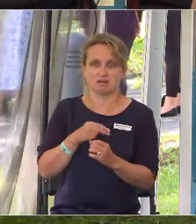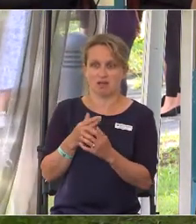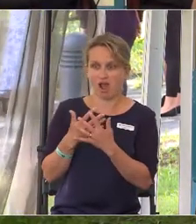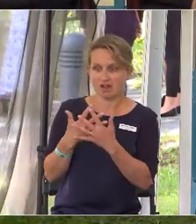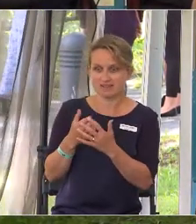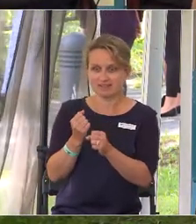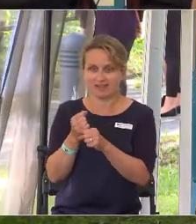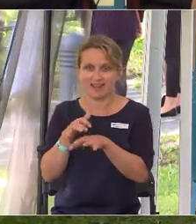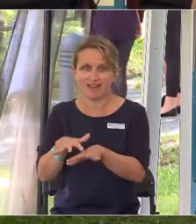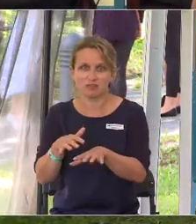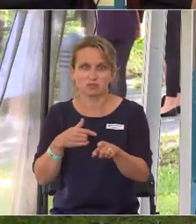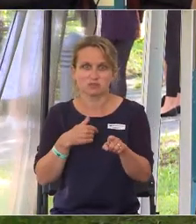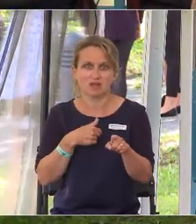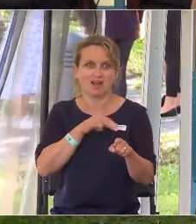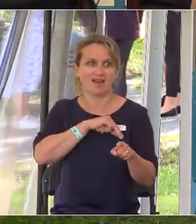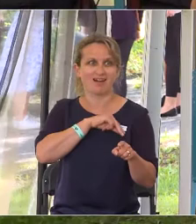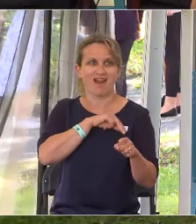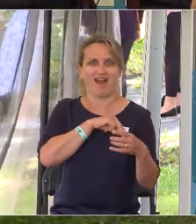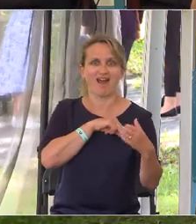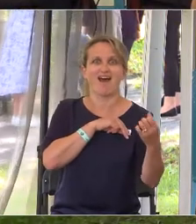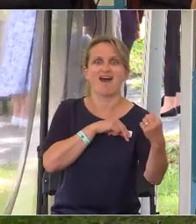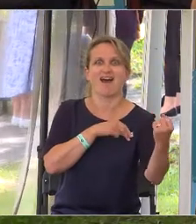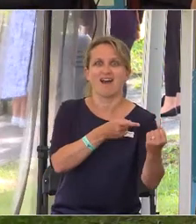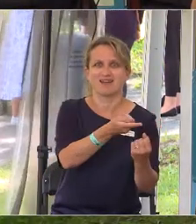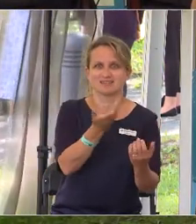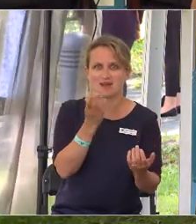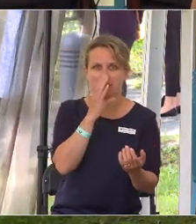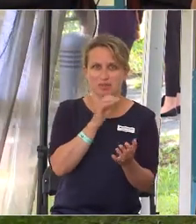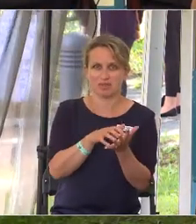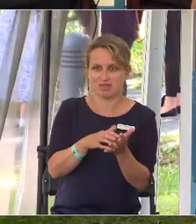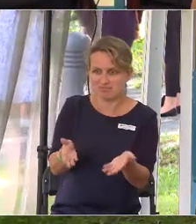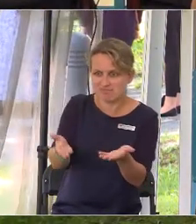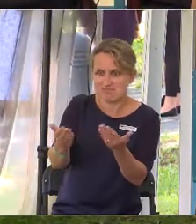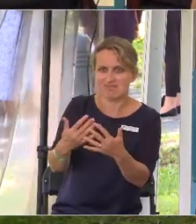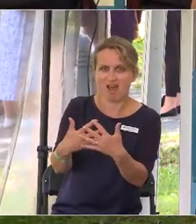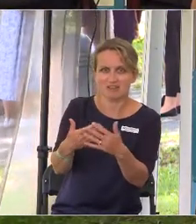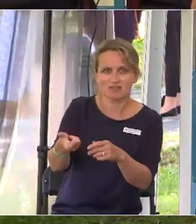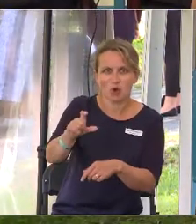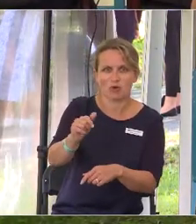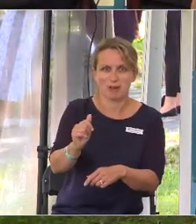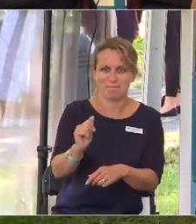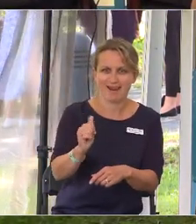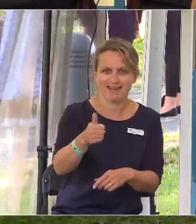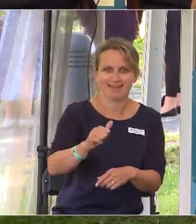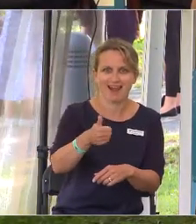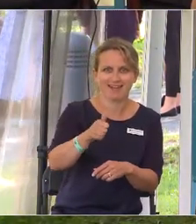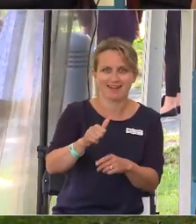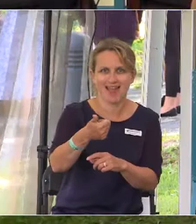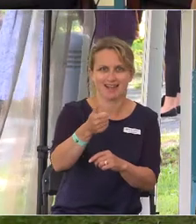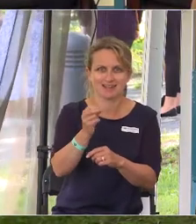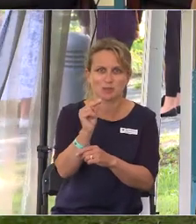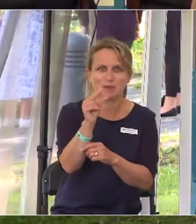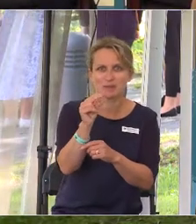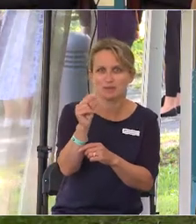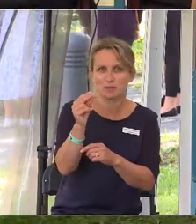have that internet that is designed to further more activity, more likes, more dislikes, more comments, more retweets, more